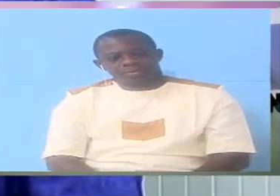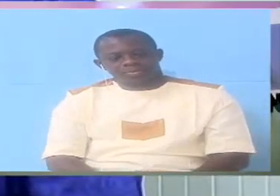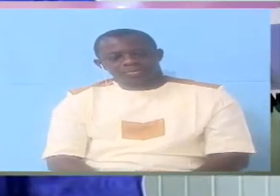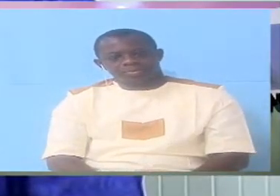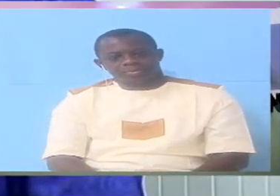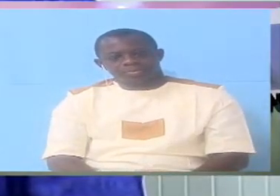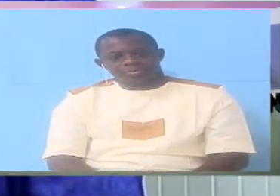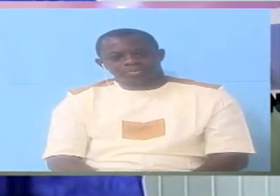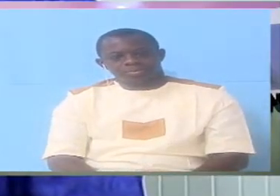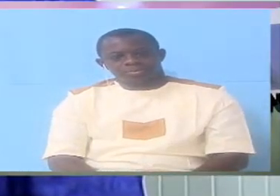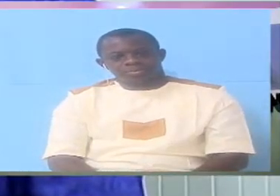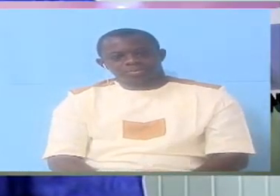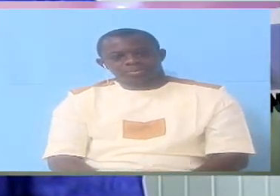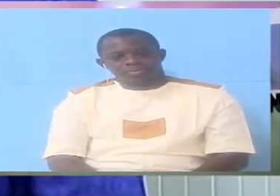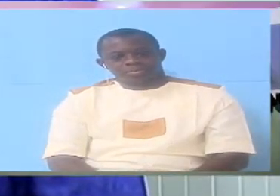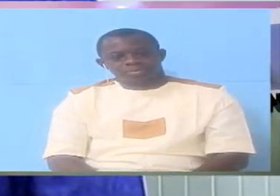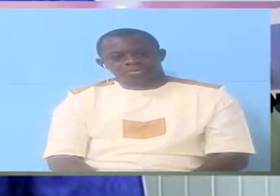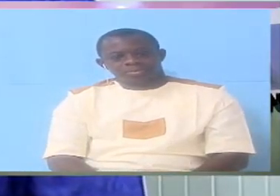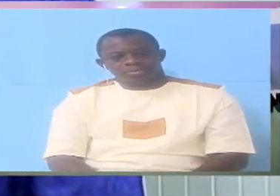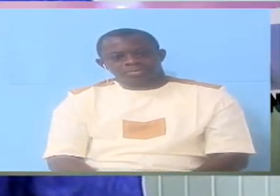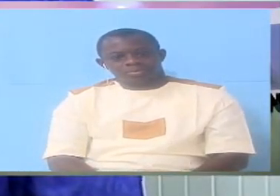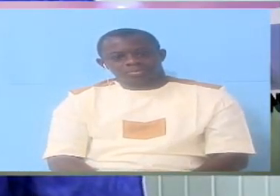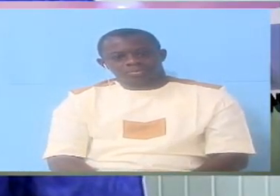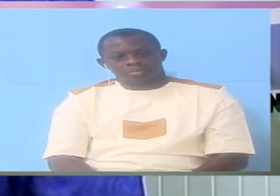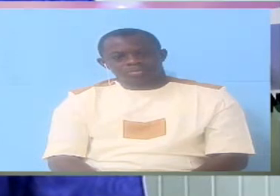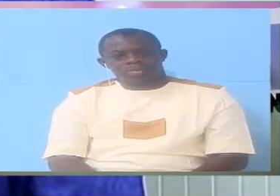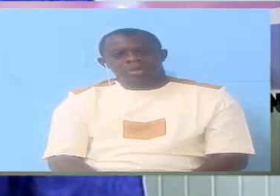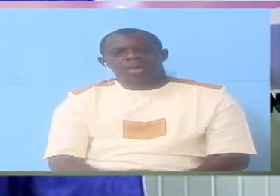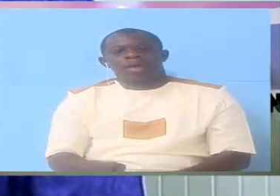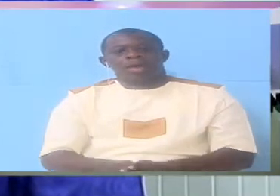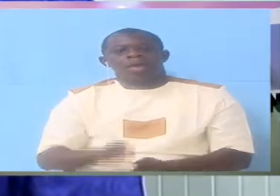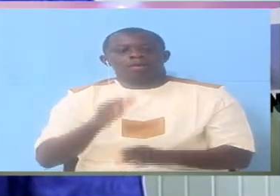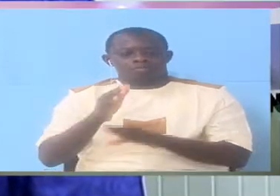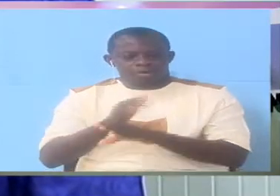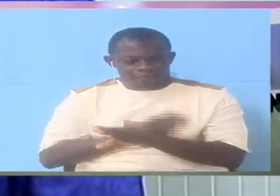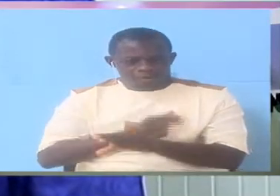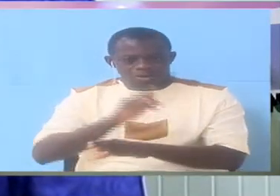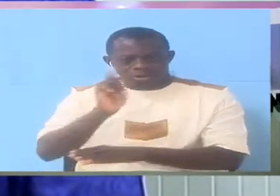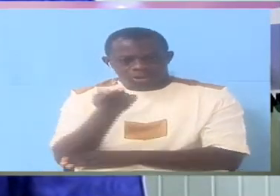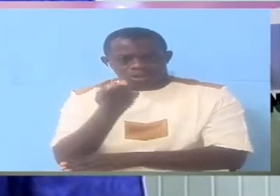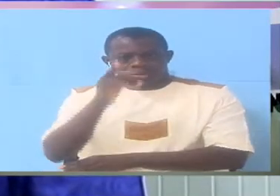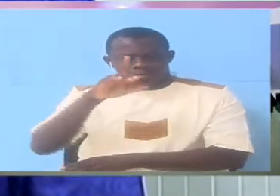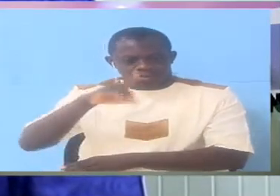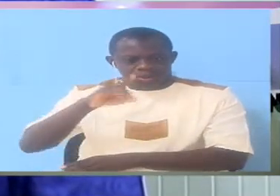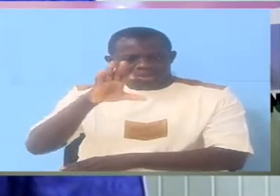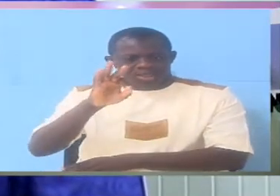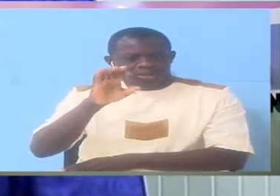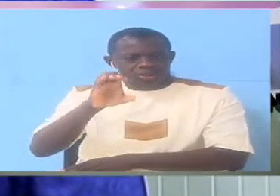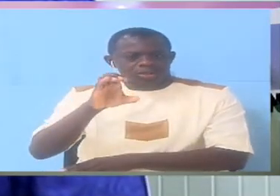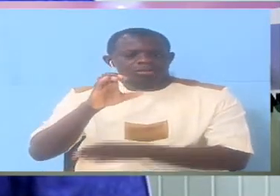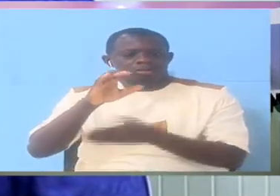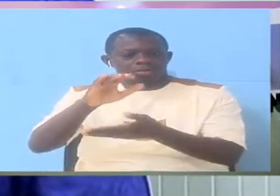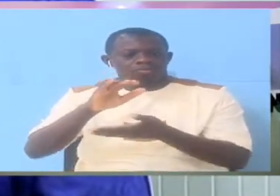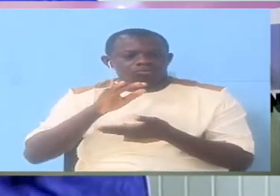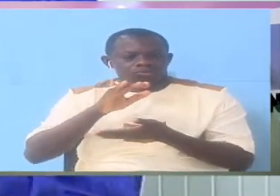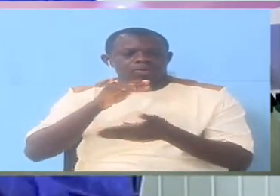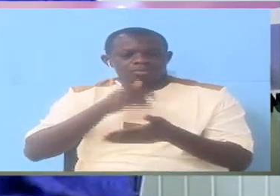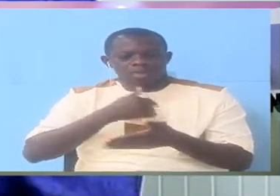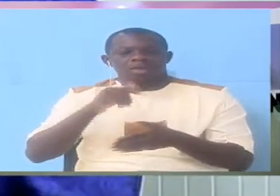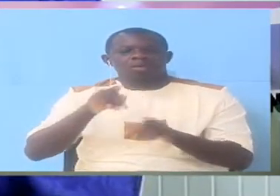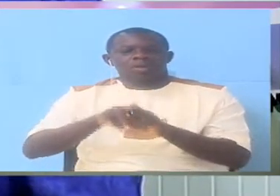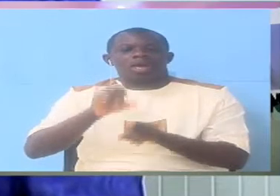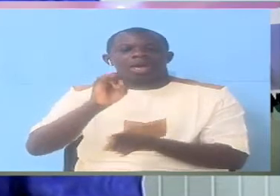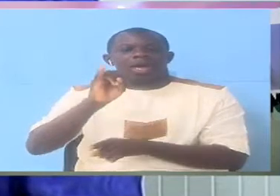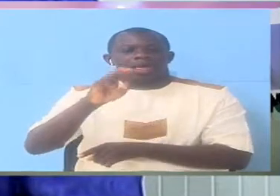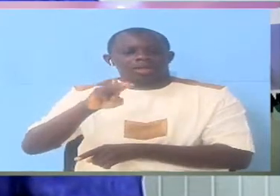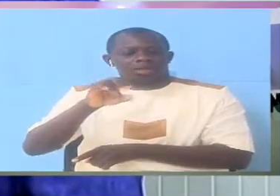GPTC. GPTC and Dano as inspector. I was recruited as an inspector. Then